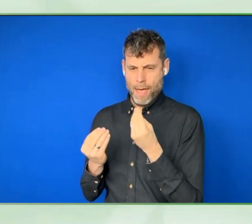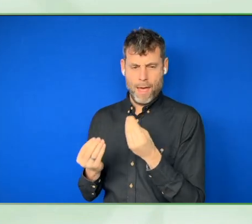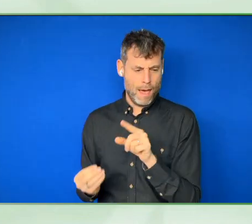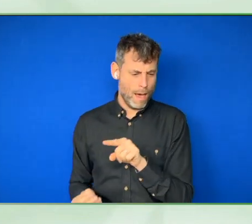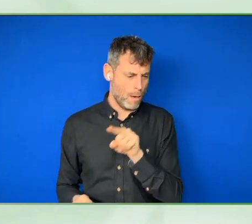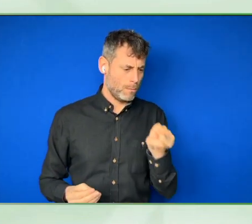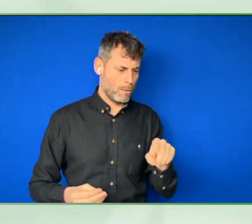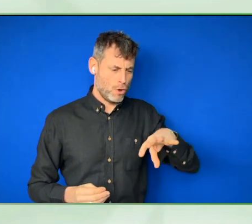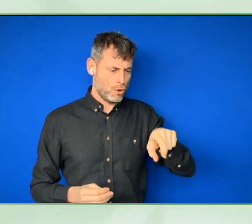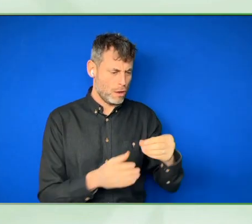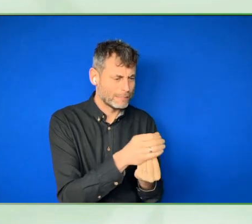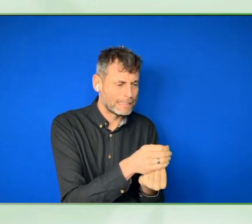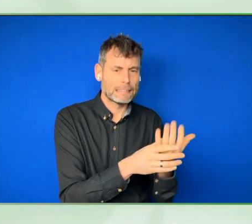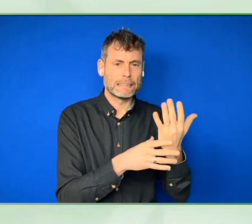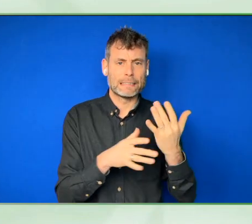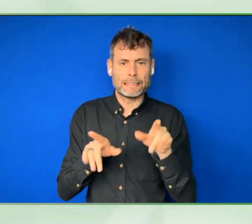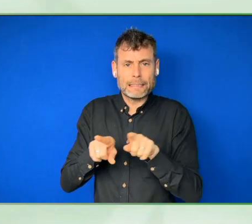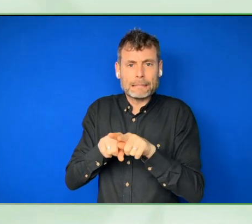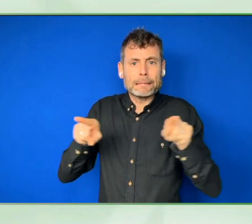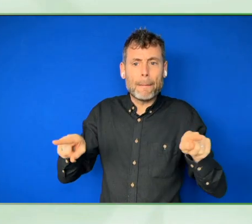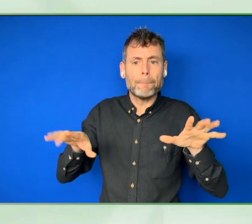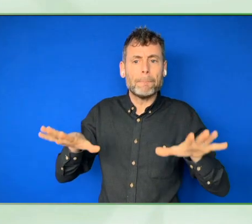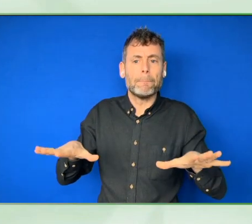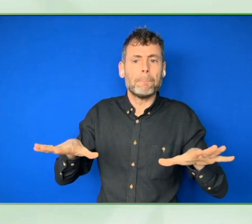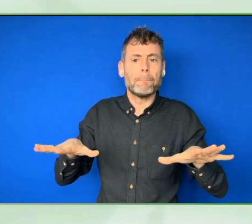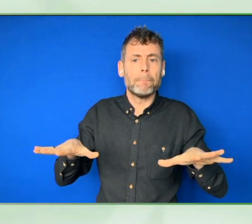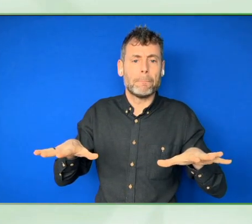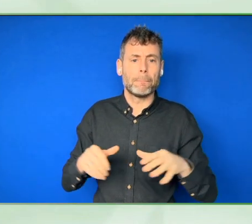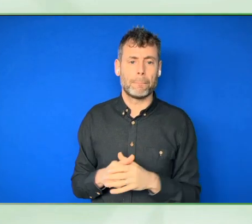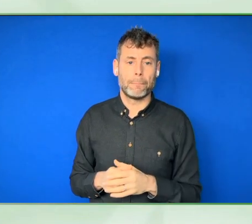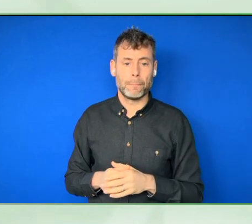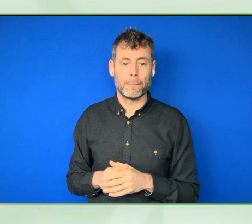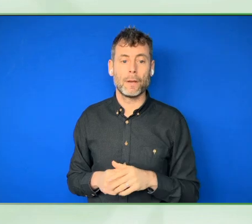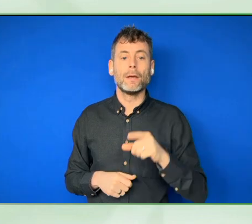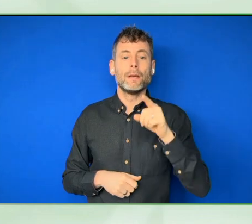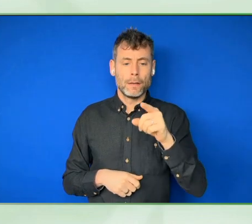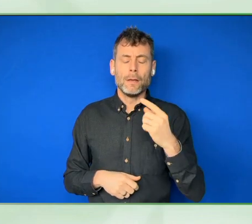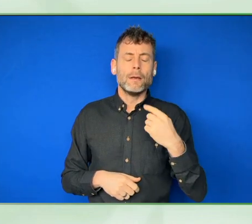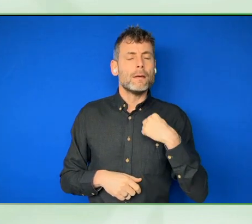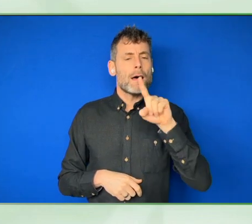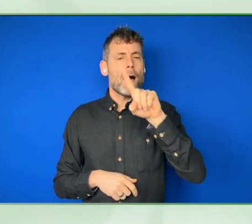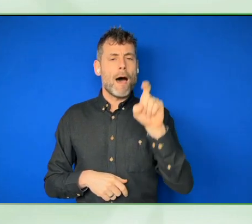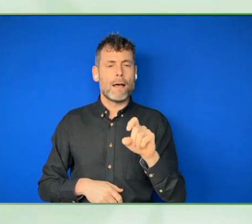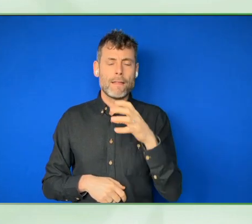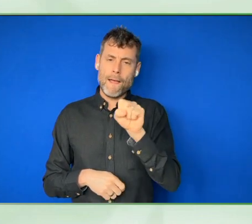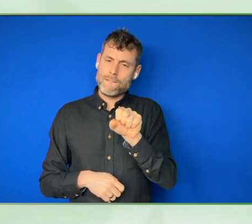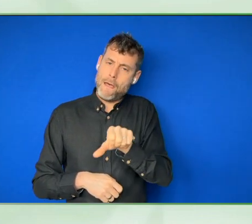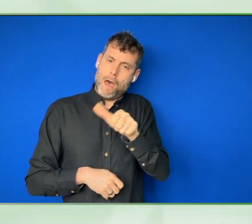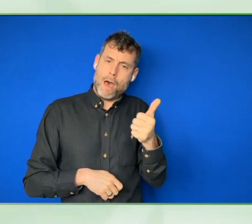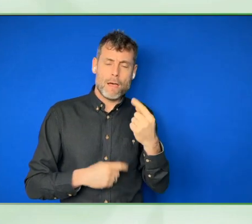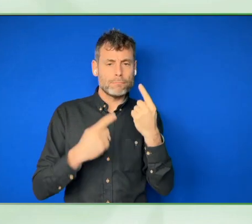app, there are other digital screening tools around. How might you